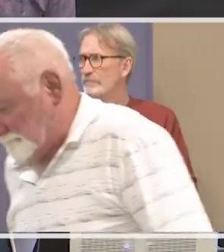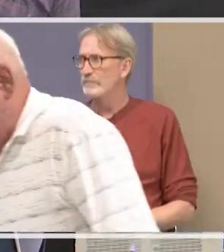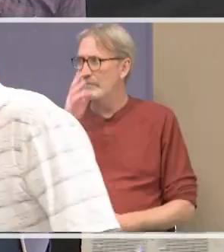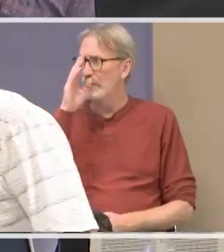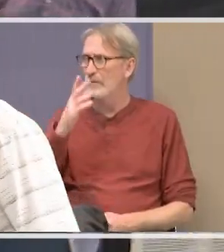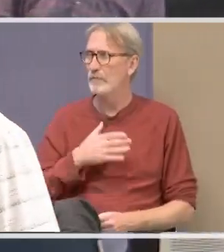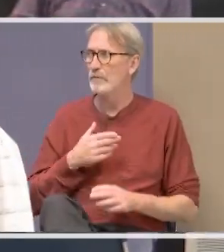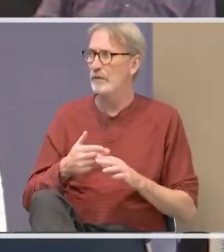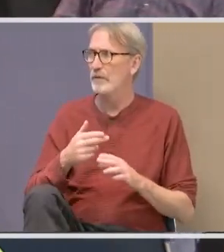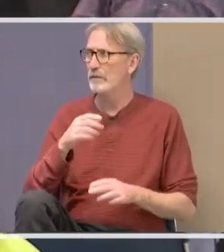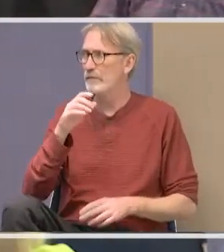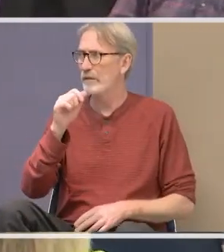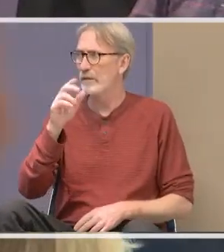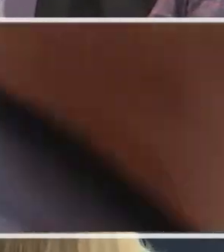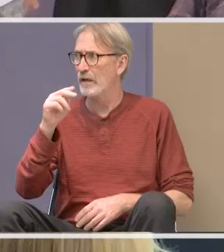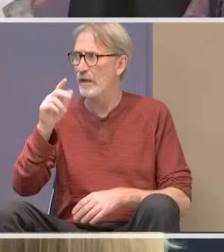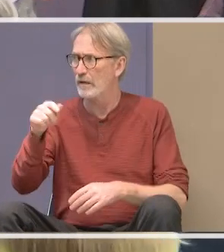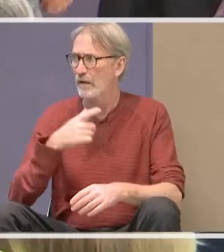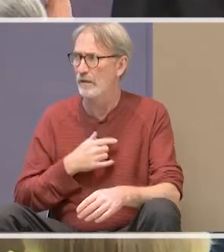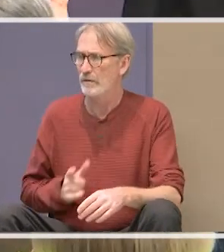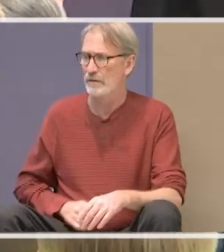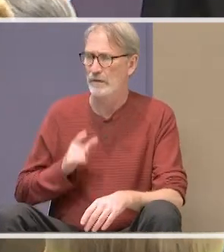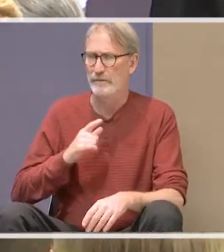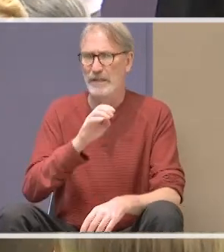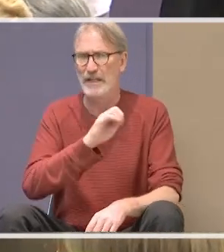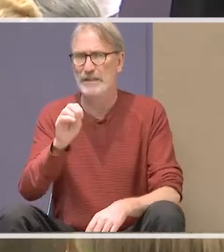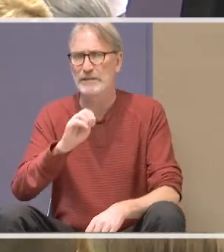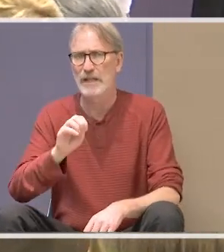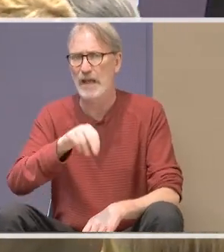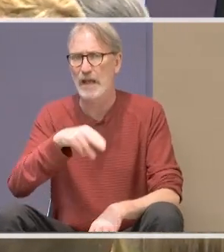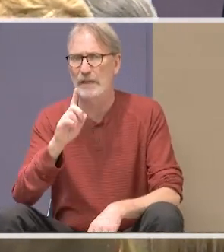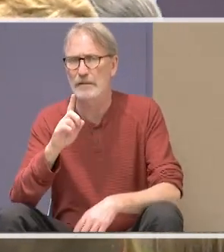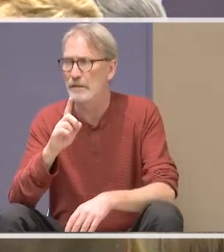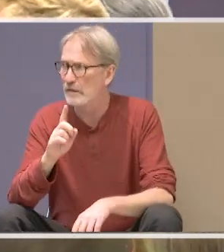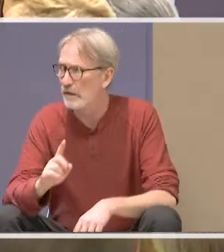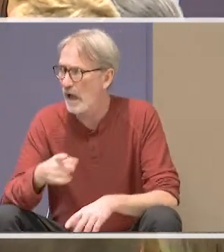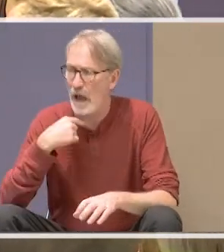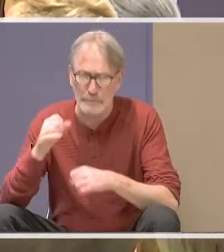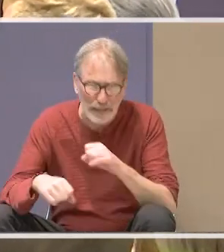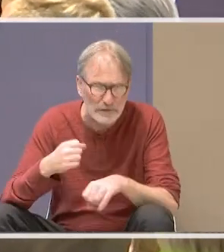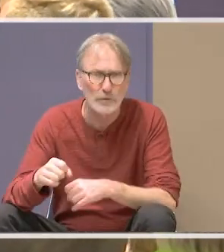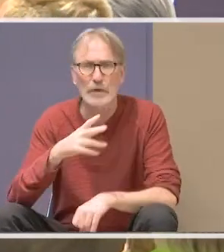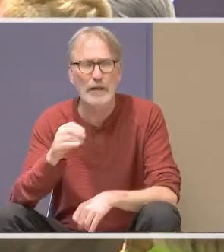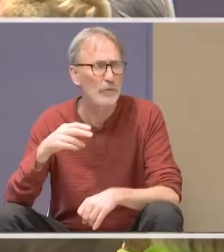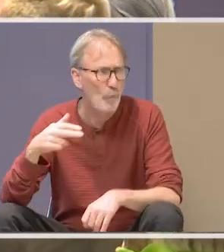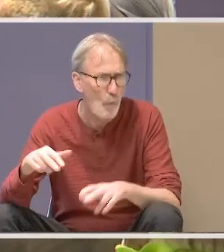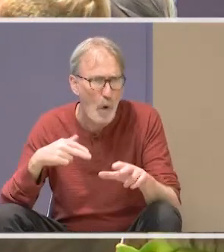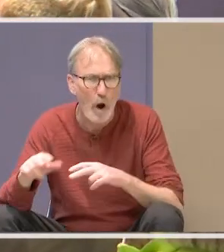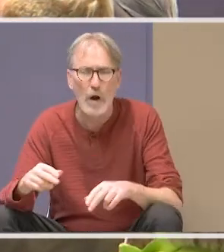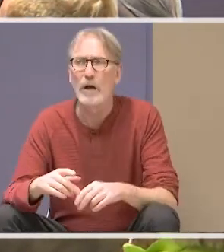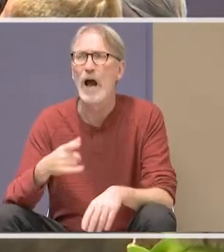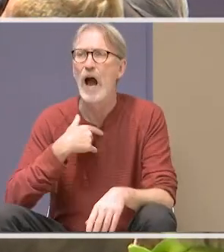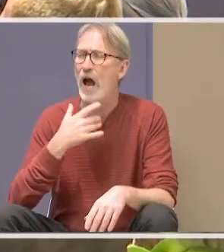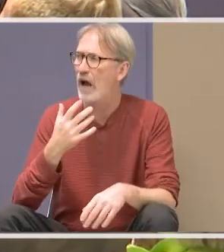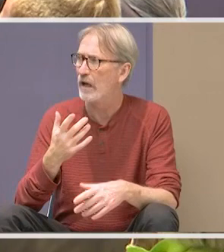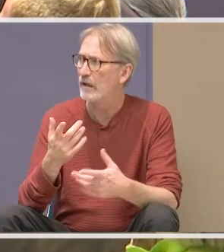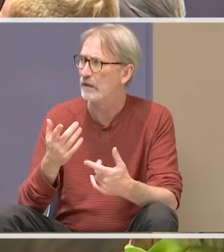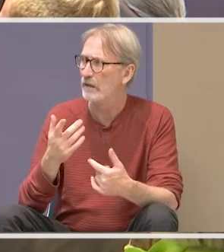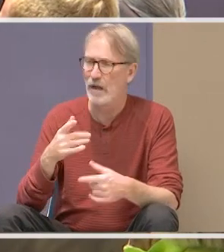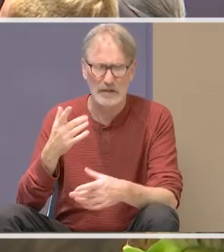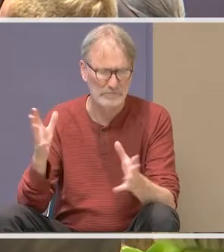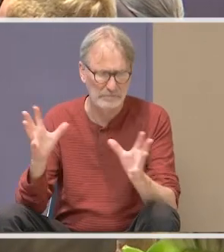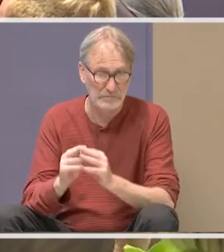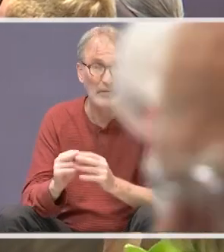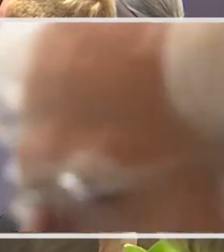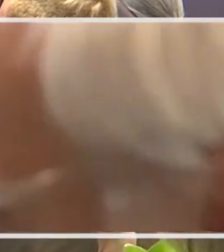Hi everybody, my name is Annie Makepeace. I live on East End Avenue. A cyclist, pedestrian, and a group of us got together last